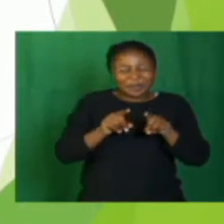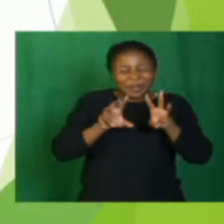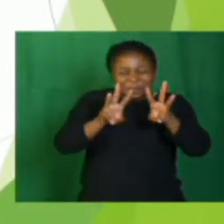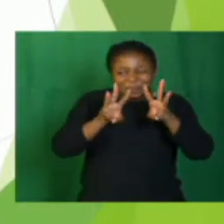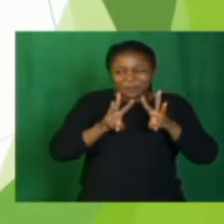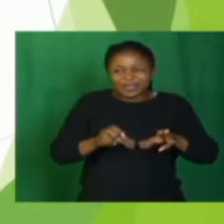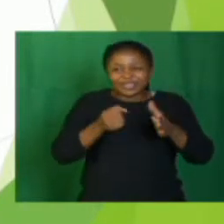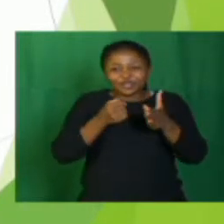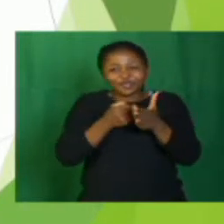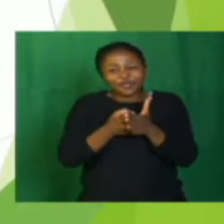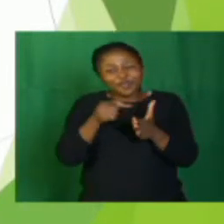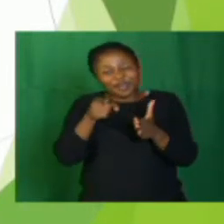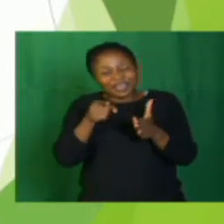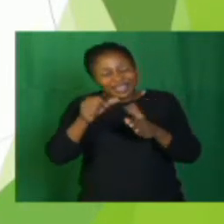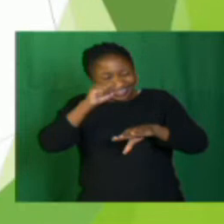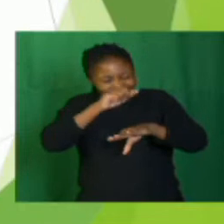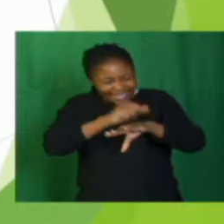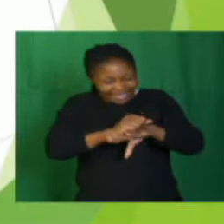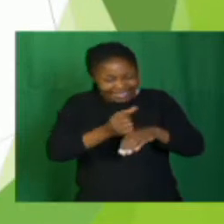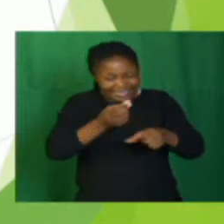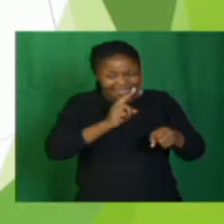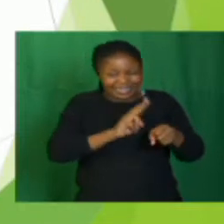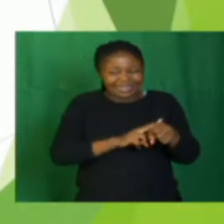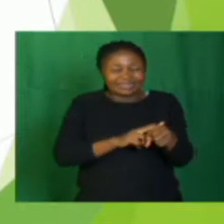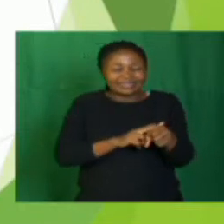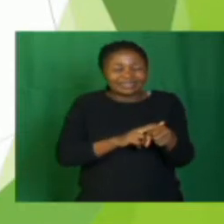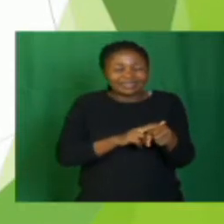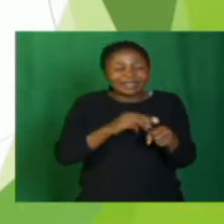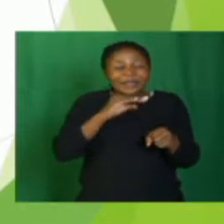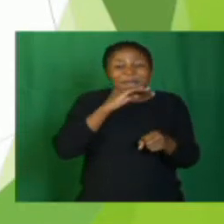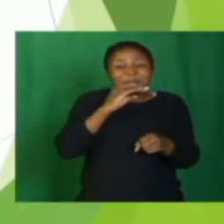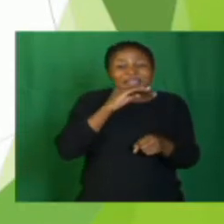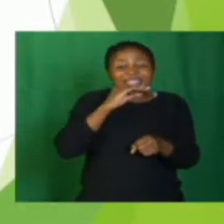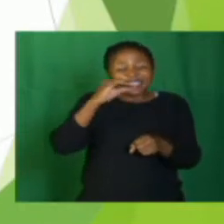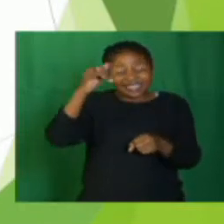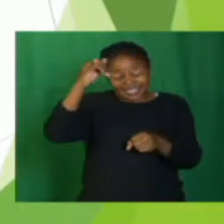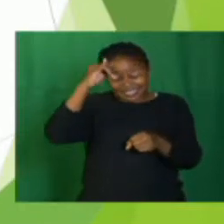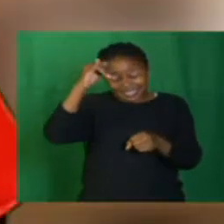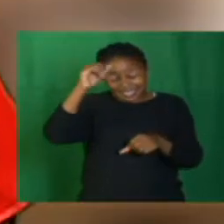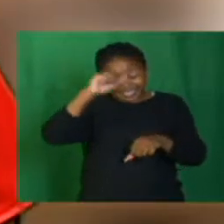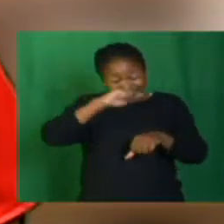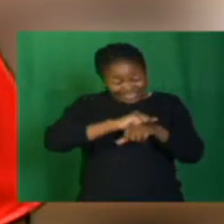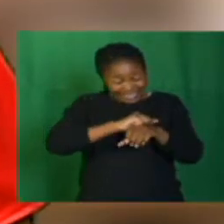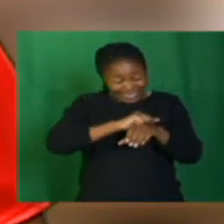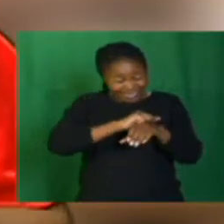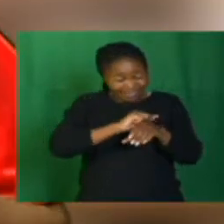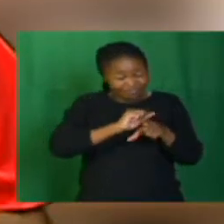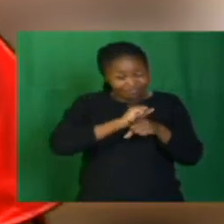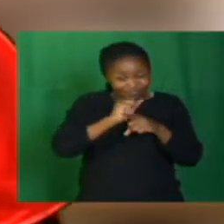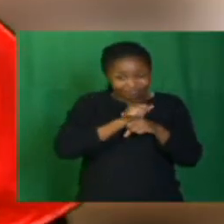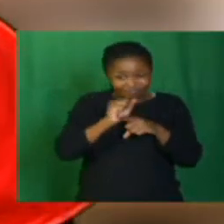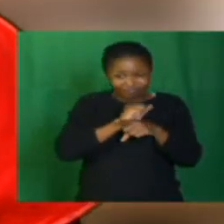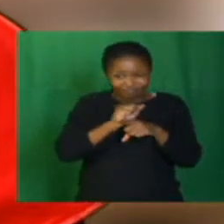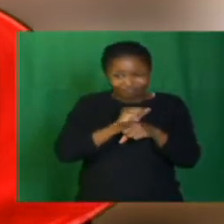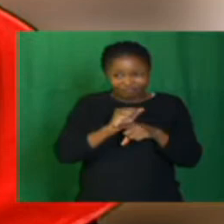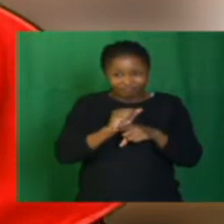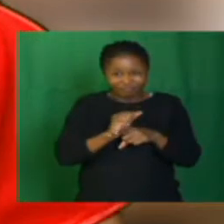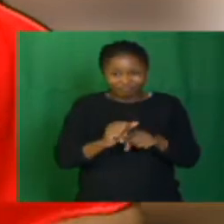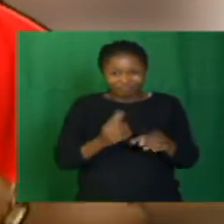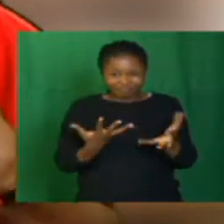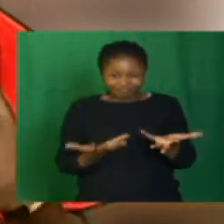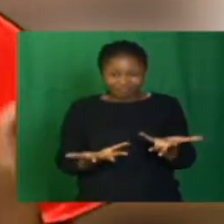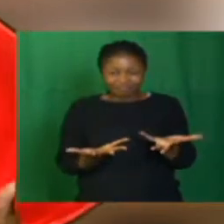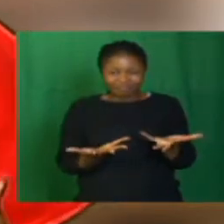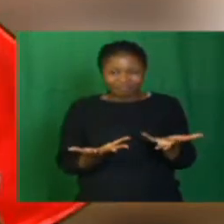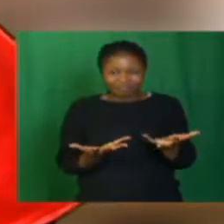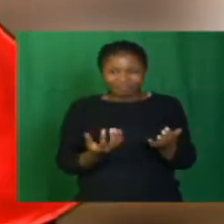this way, one's unique abilities are adequately harnessed. What did I give you there? I